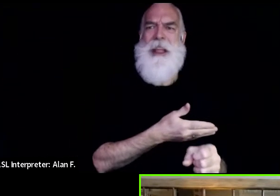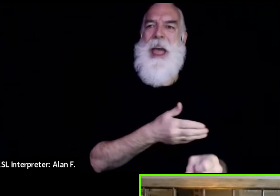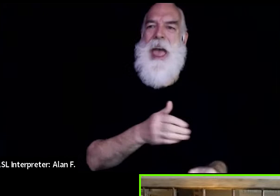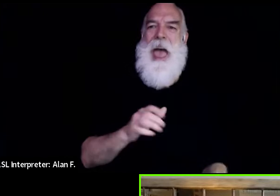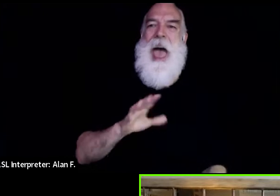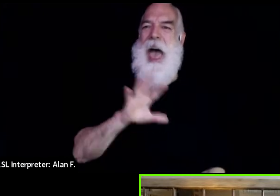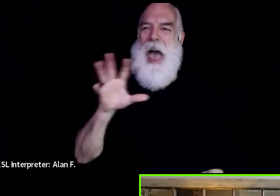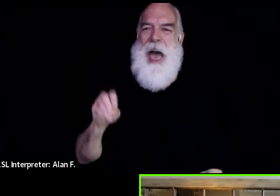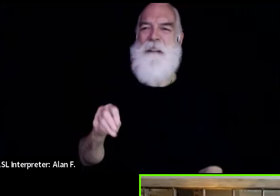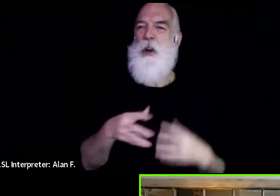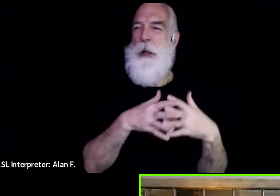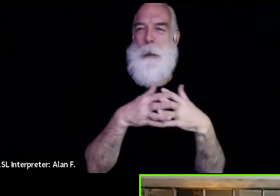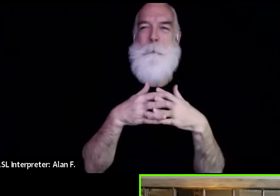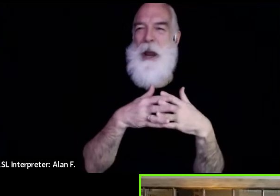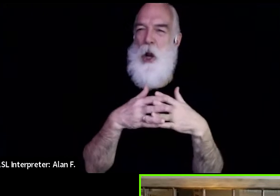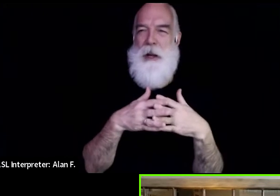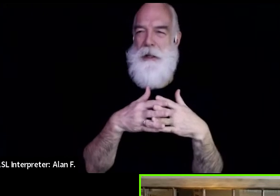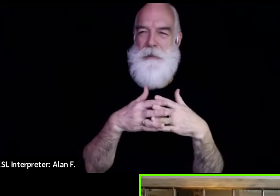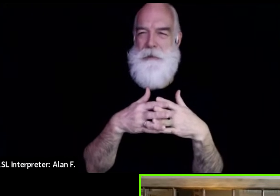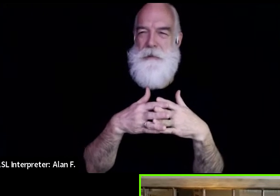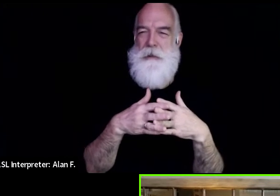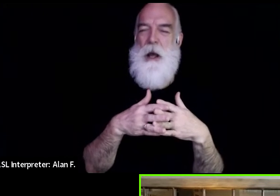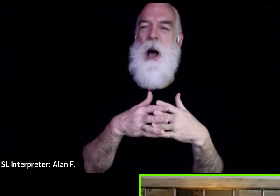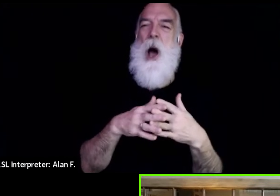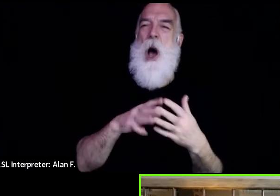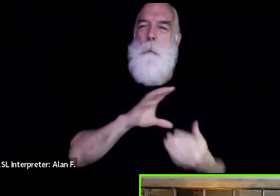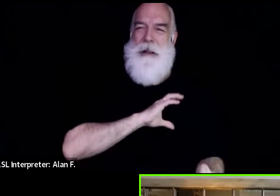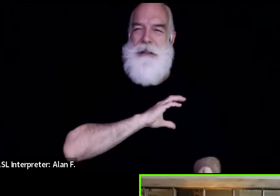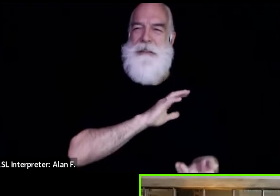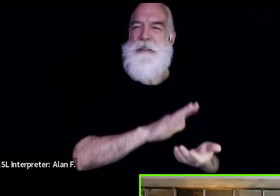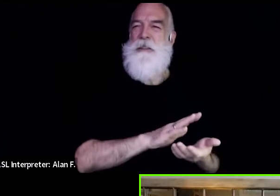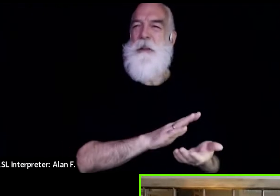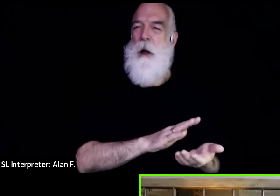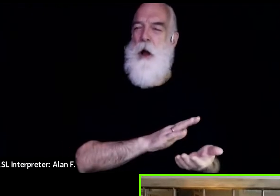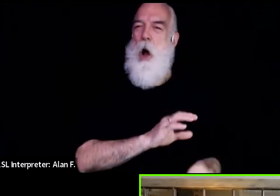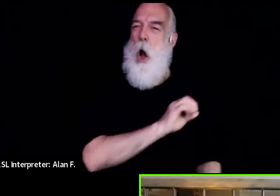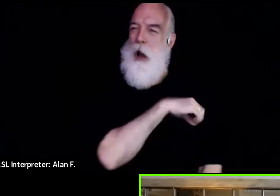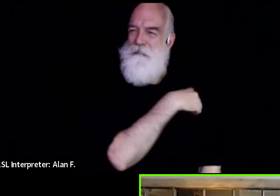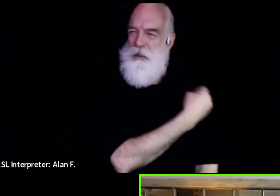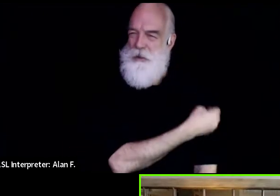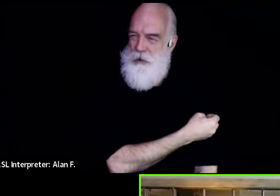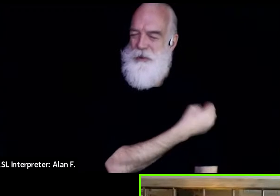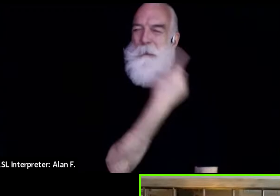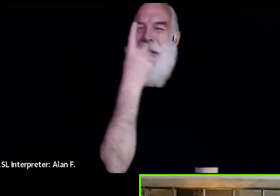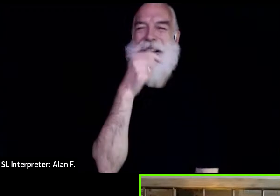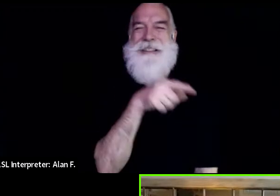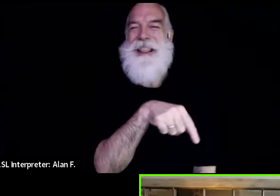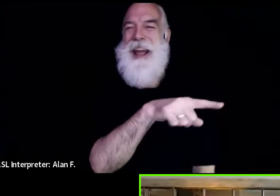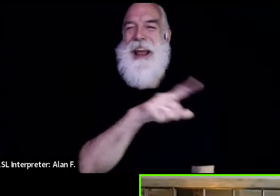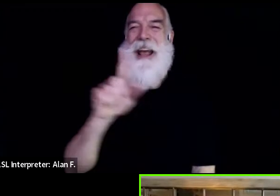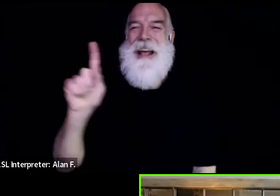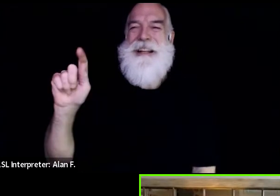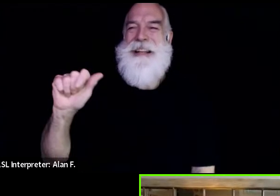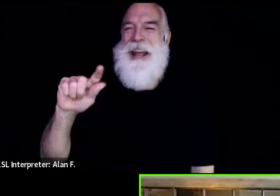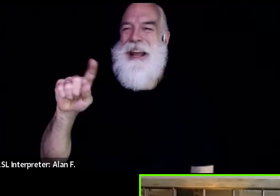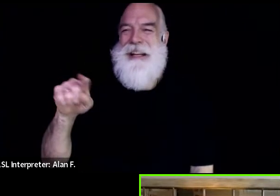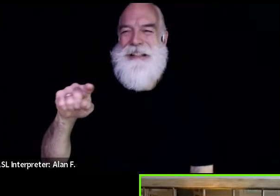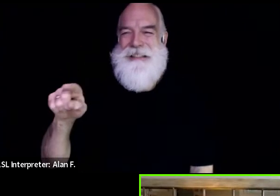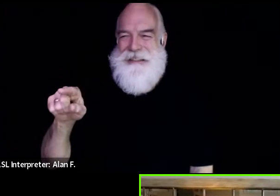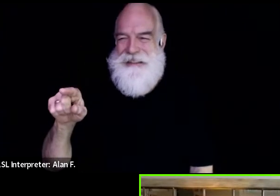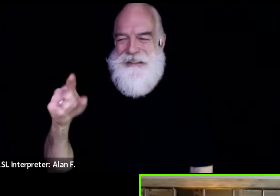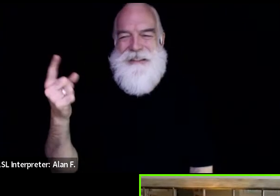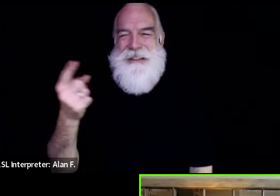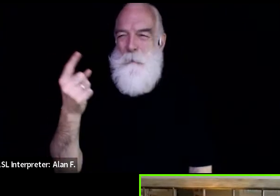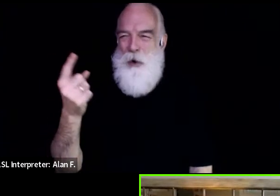a Spelman College student, a Morehouse College student. And the outrage was very minimal.